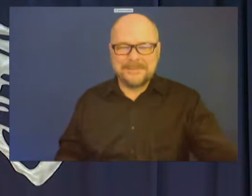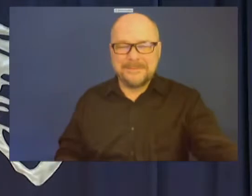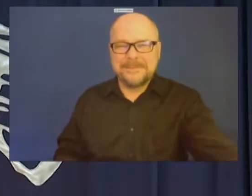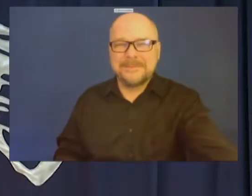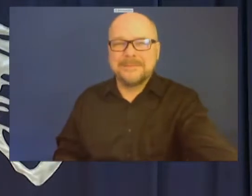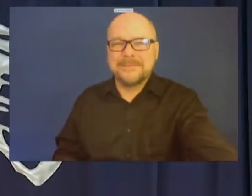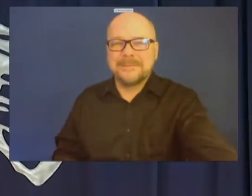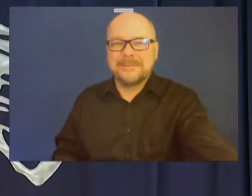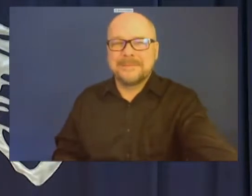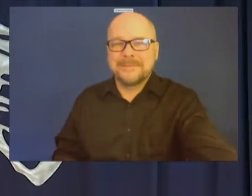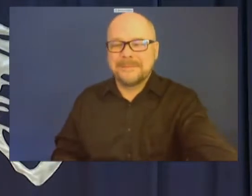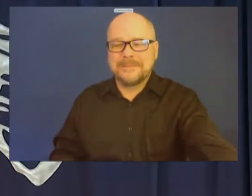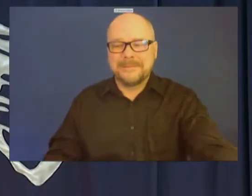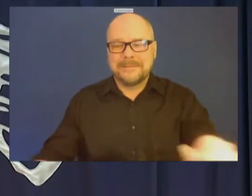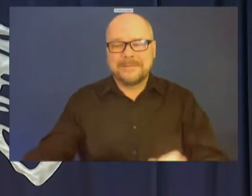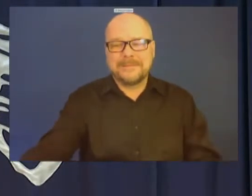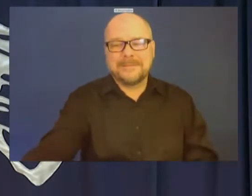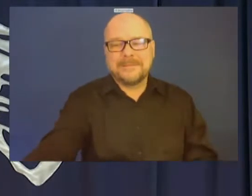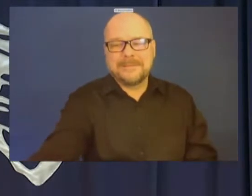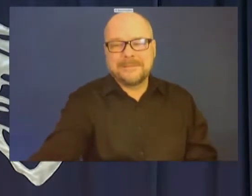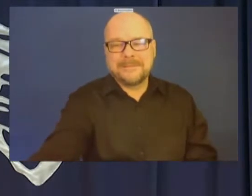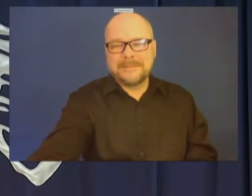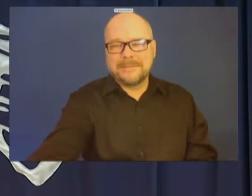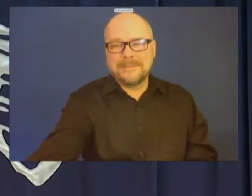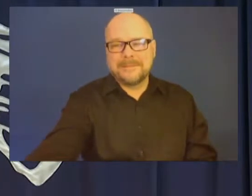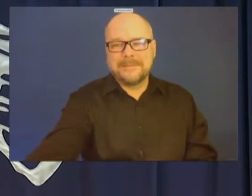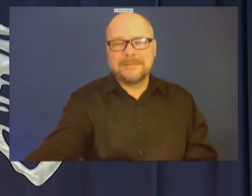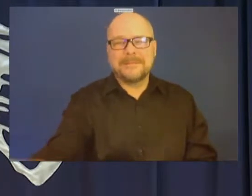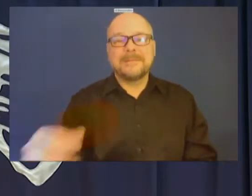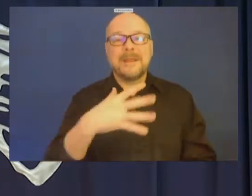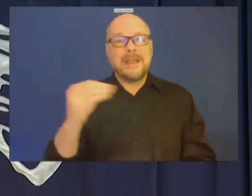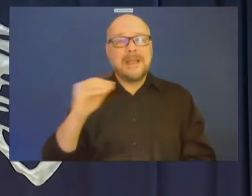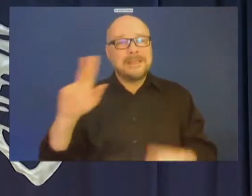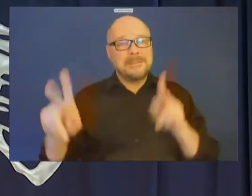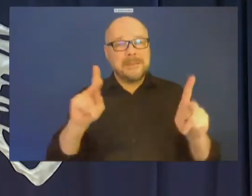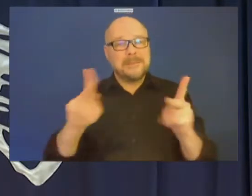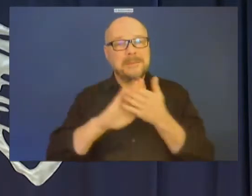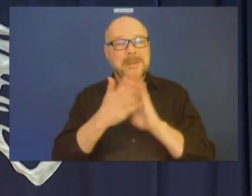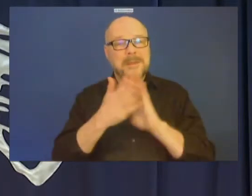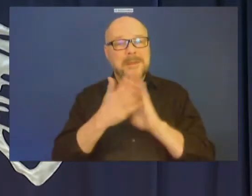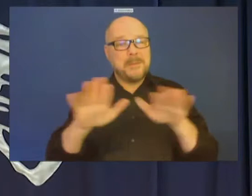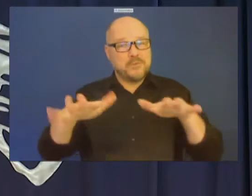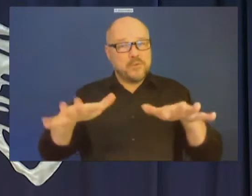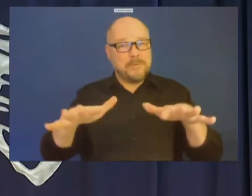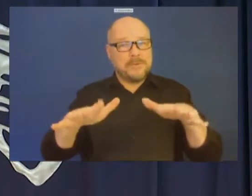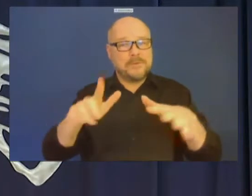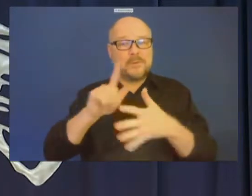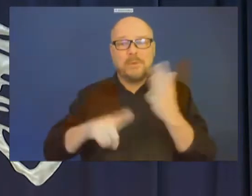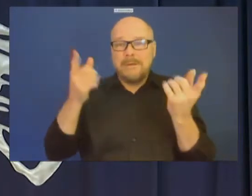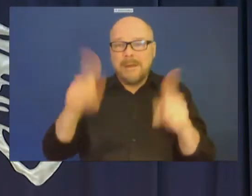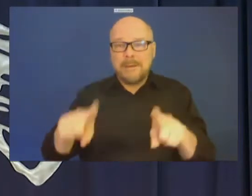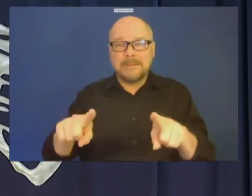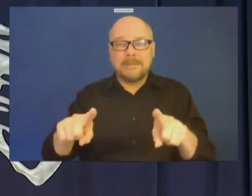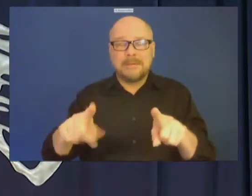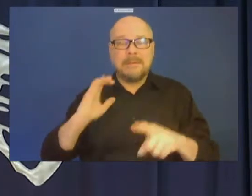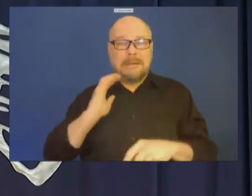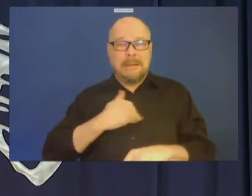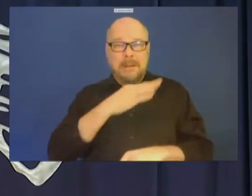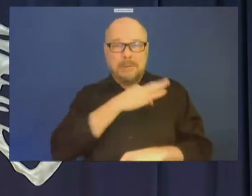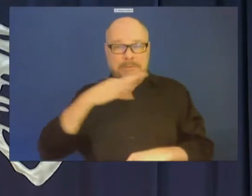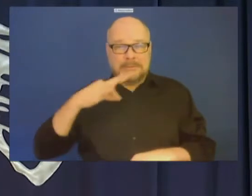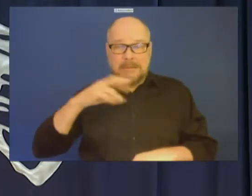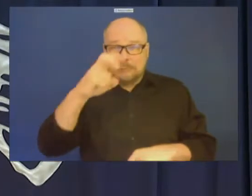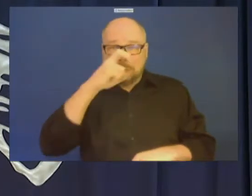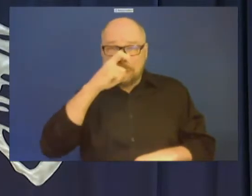together in common purpose upstairs in this building, nervous about what was to come. How strict would the instructors be? Would it be hard?